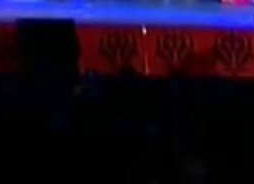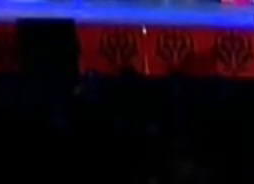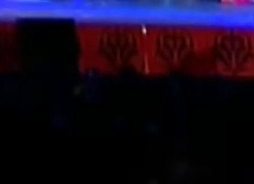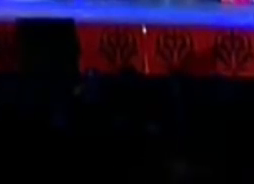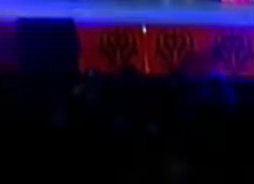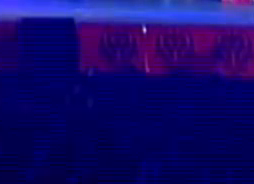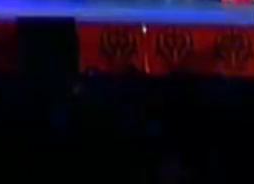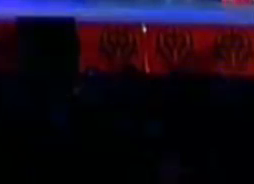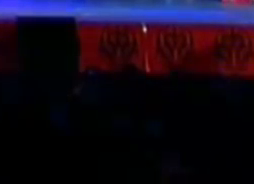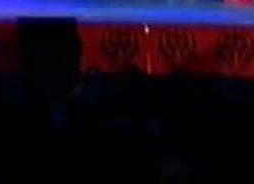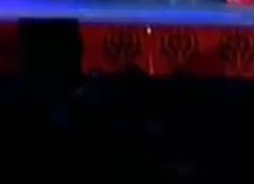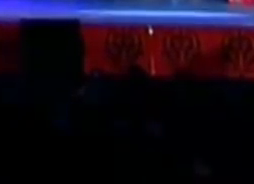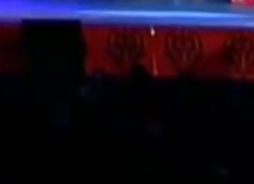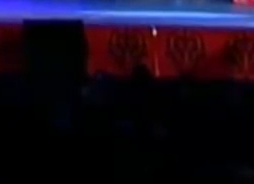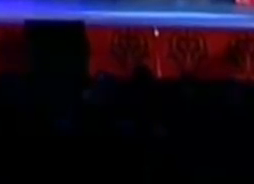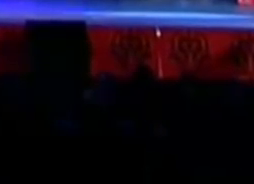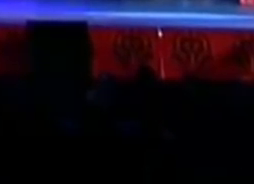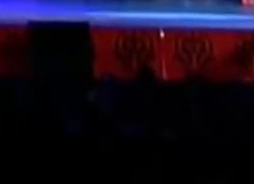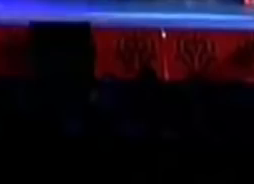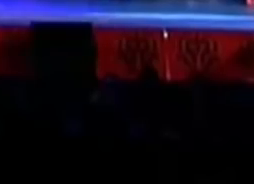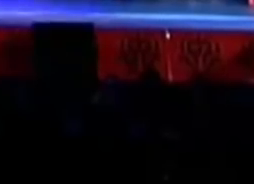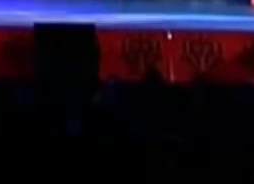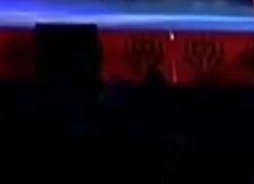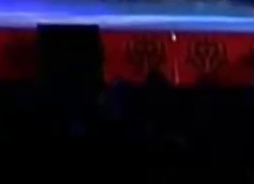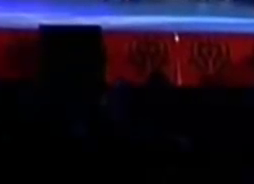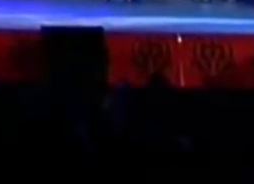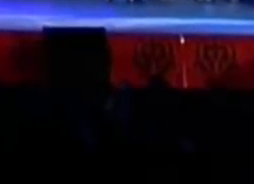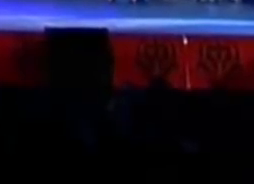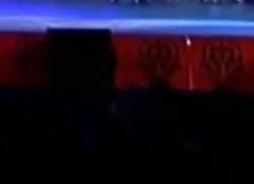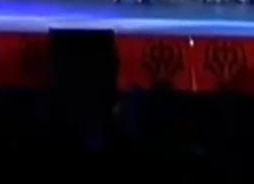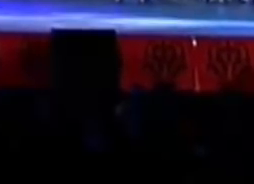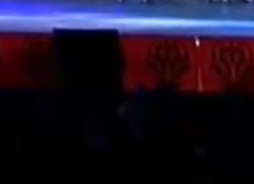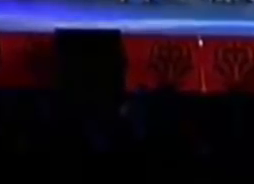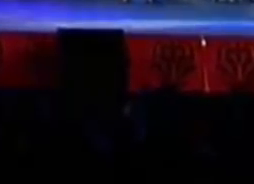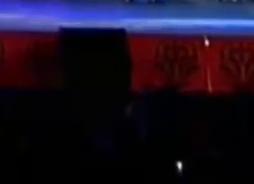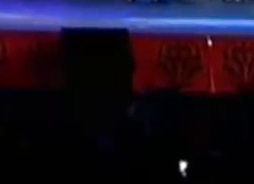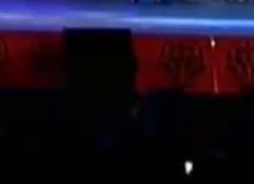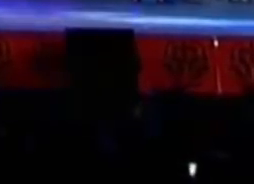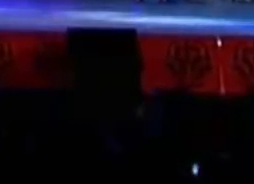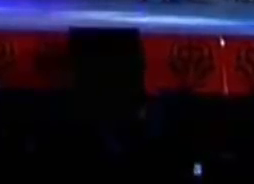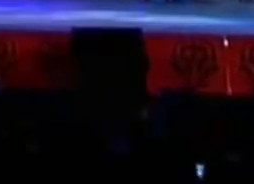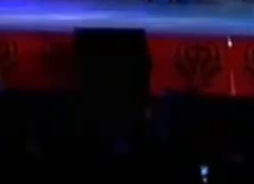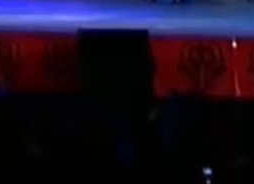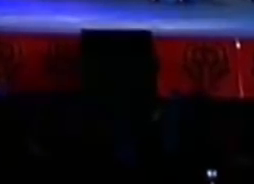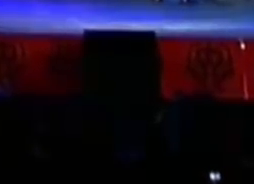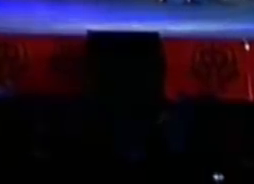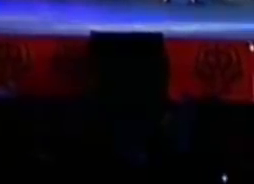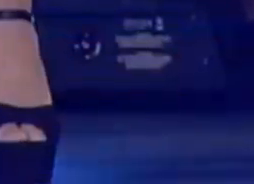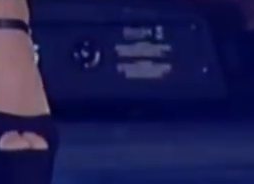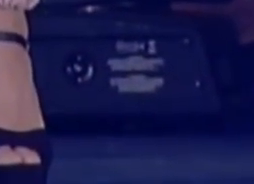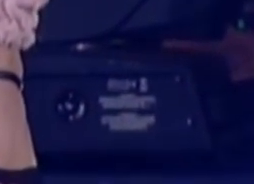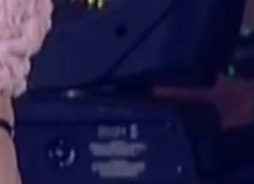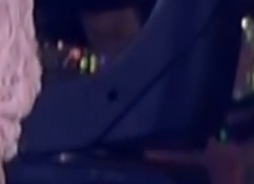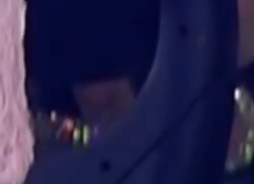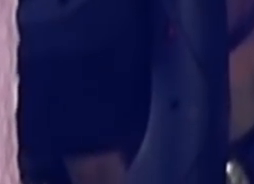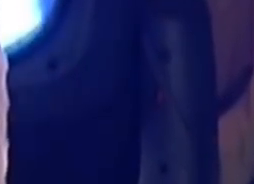simple instruction. You see me, I do what I gotta do, oh yeah. I'm the guest, there's no need to queue, oh